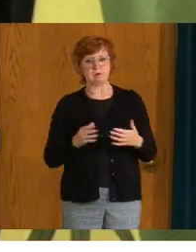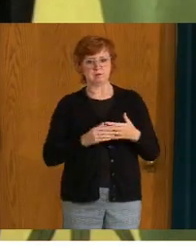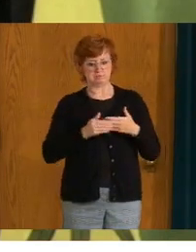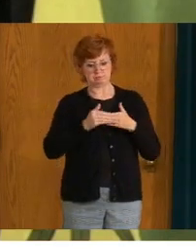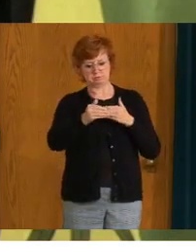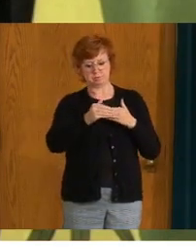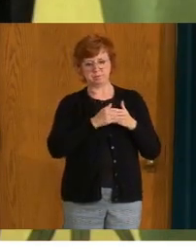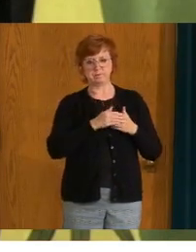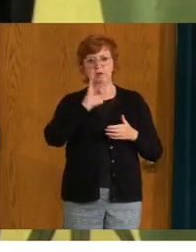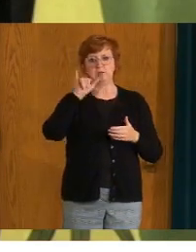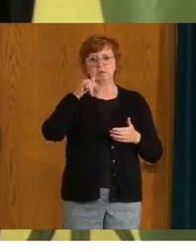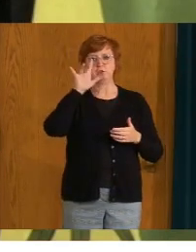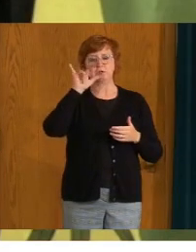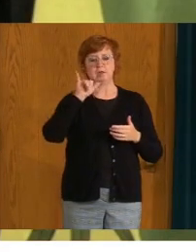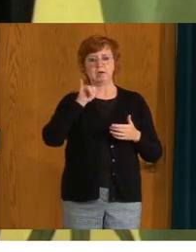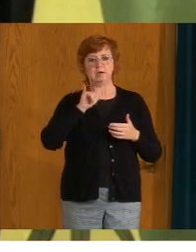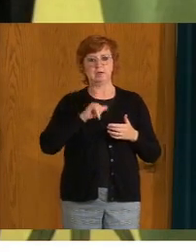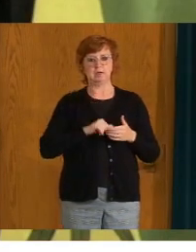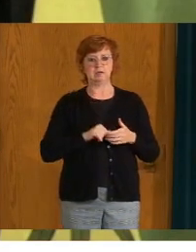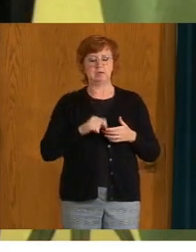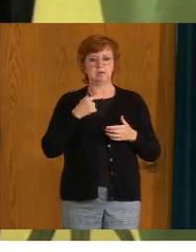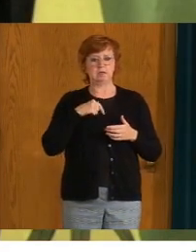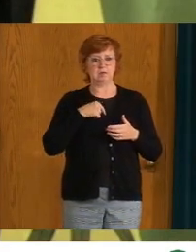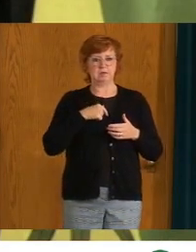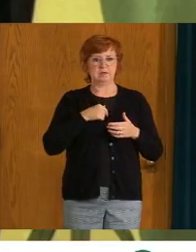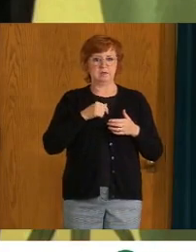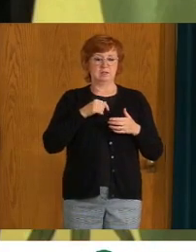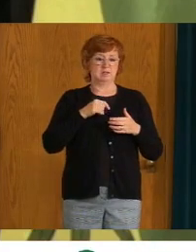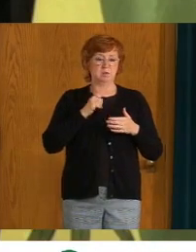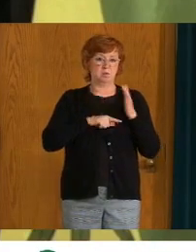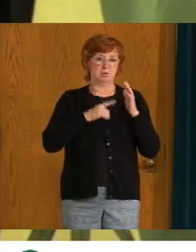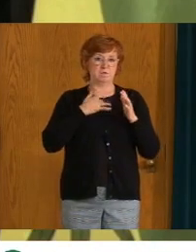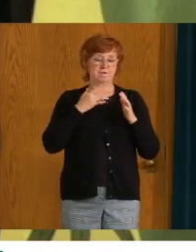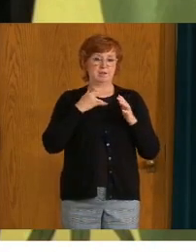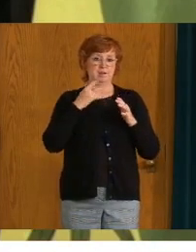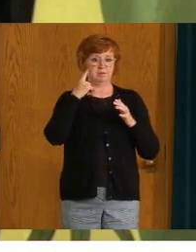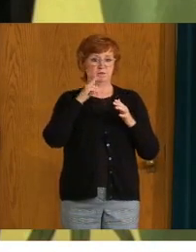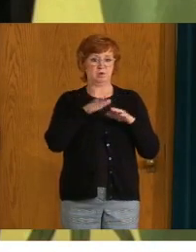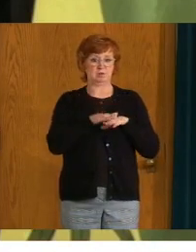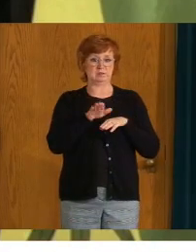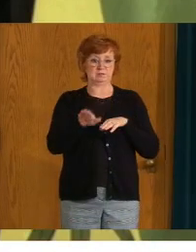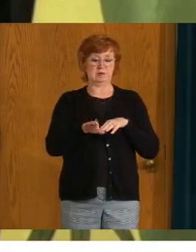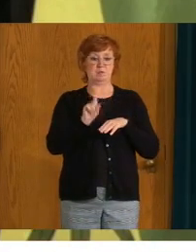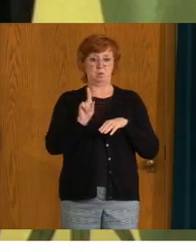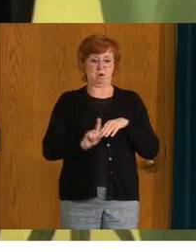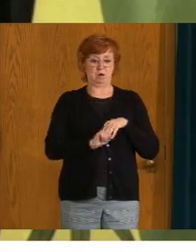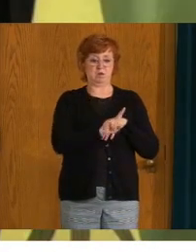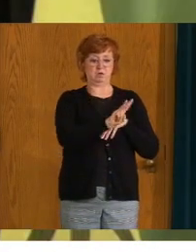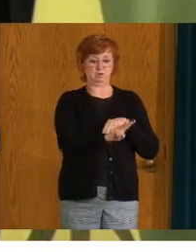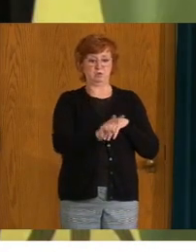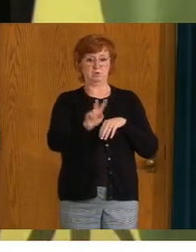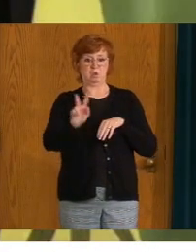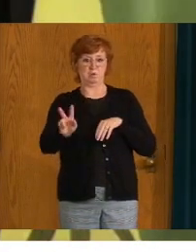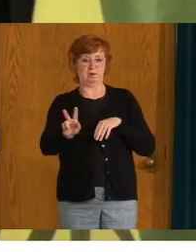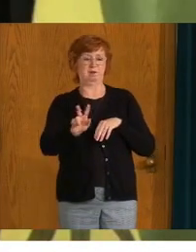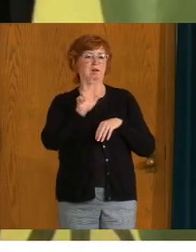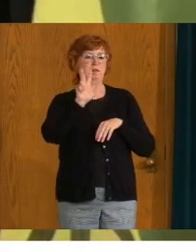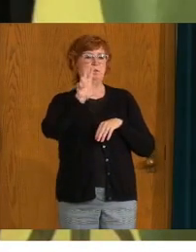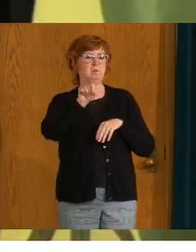restrictions for the phase 3.5, let's call it, what you think the CFL season will actually look like at